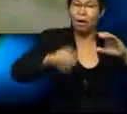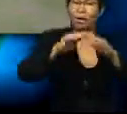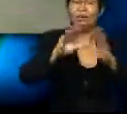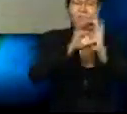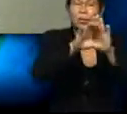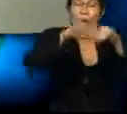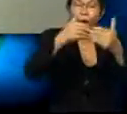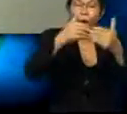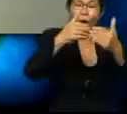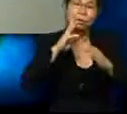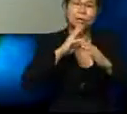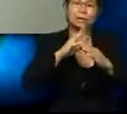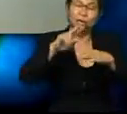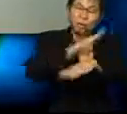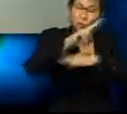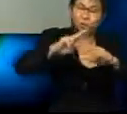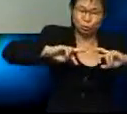to generate electricity.